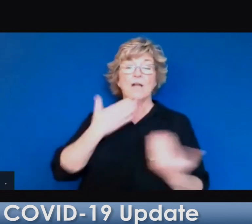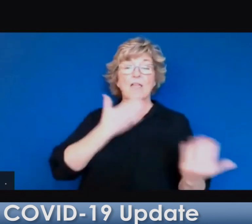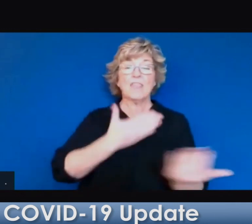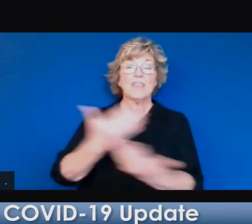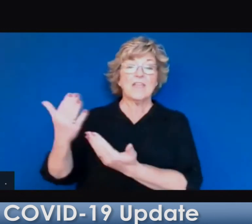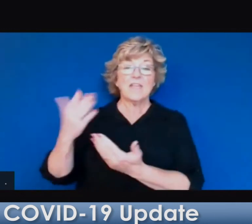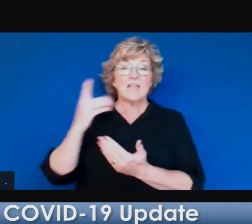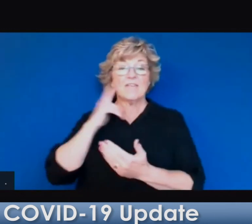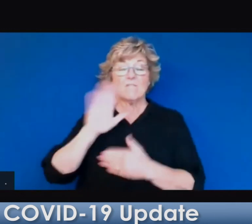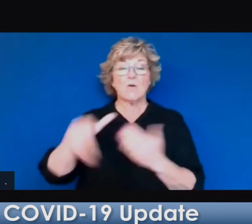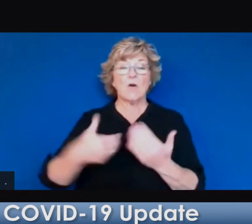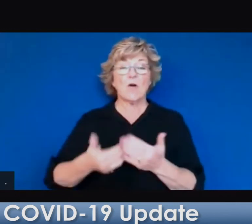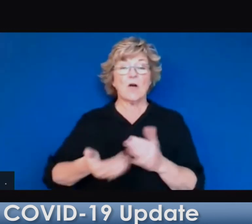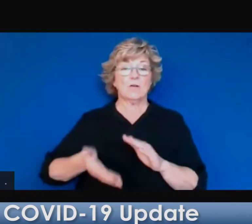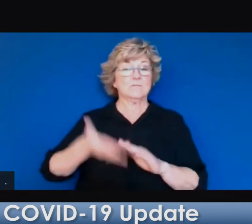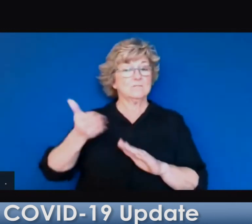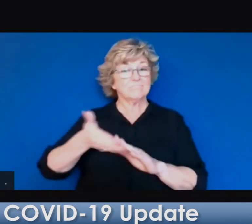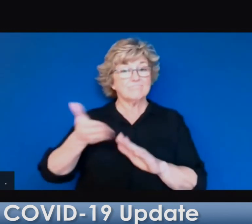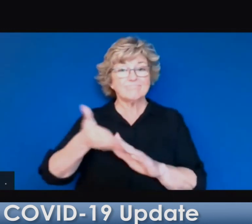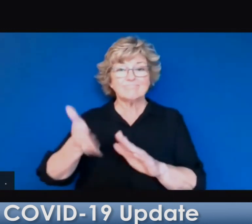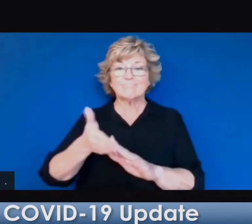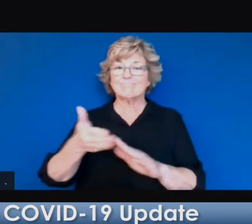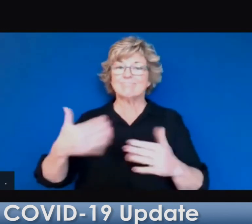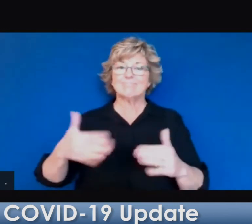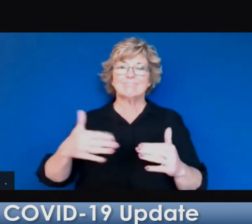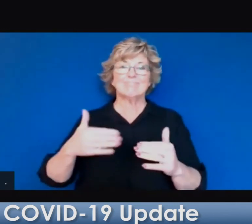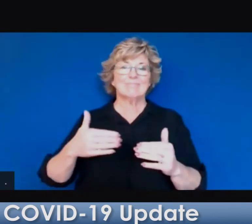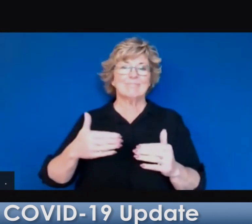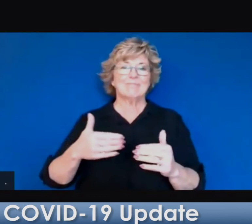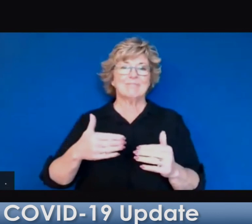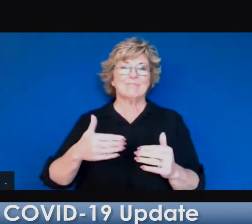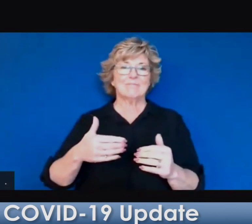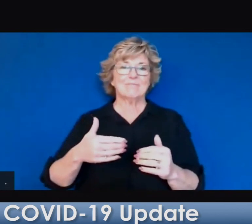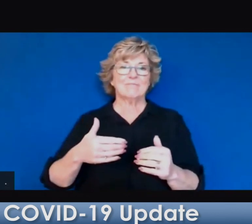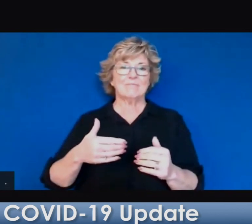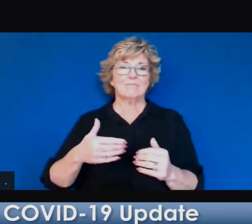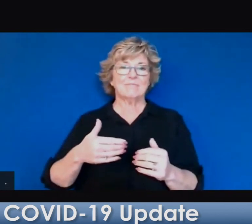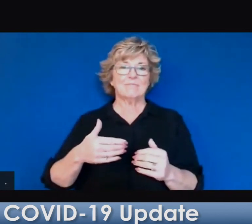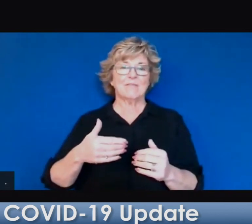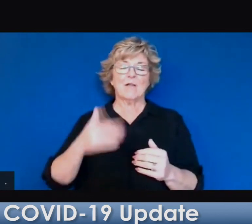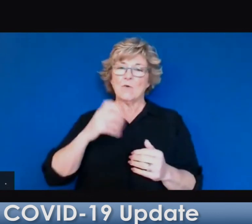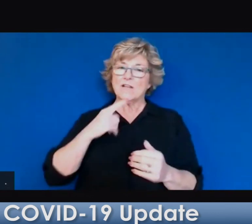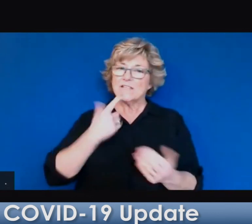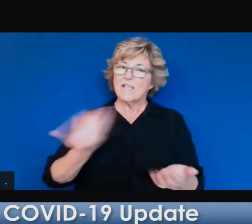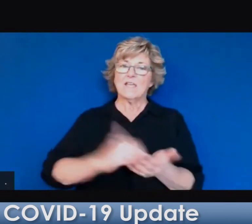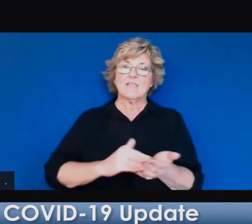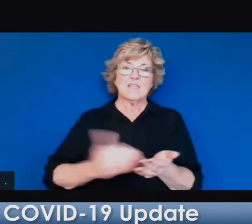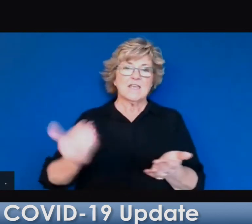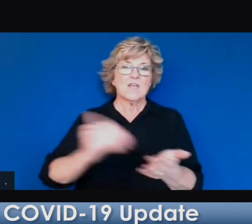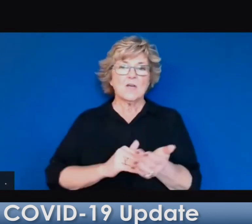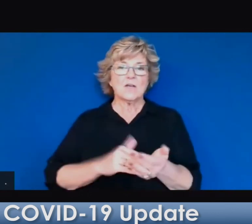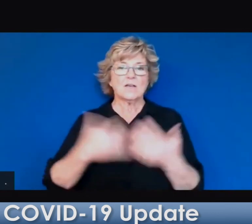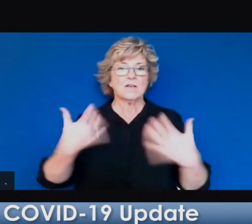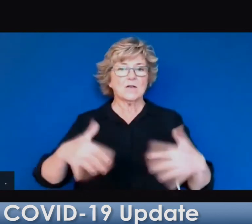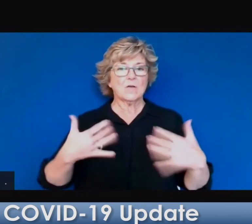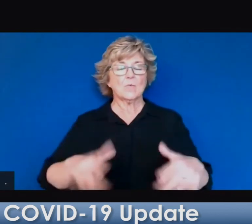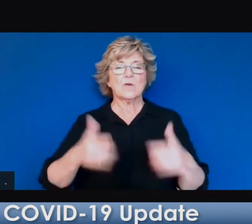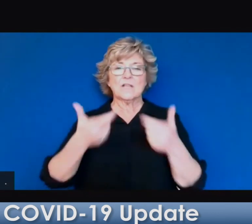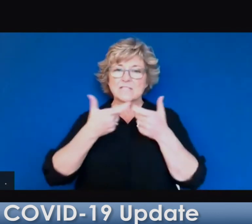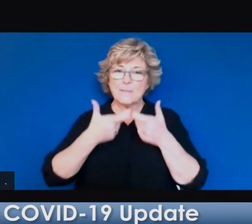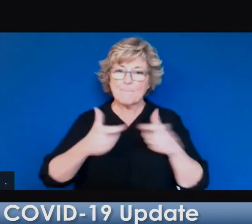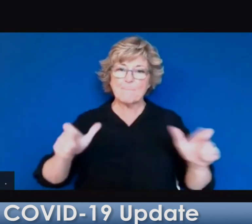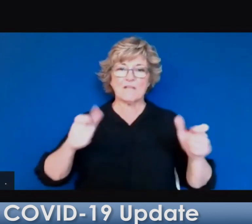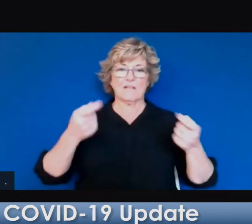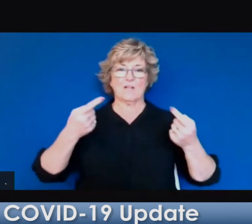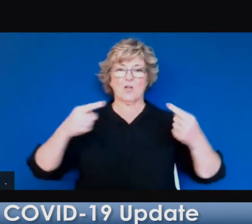responsible for Operation Warp Speed. It's just wrong that we don't say this enough. It's an extraordinary